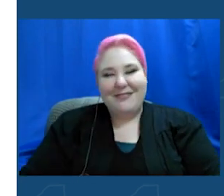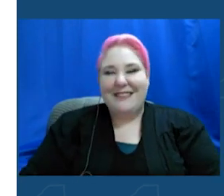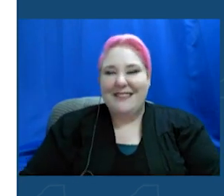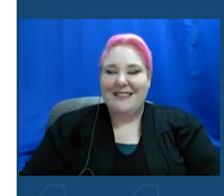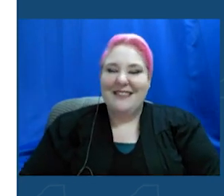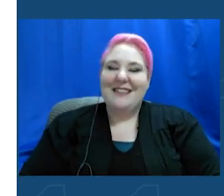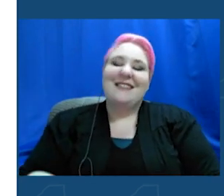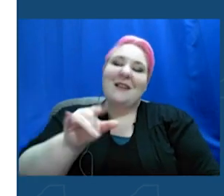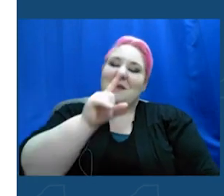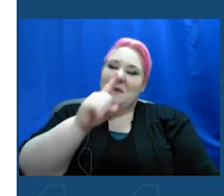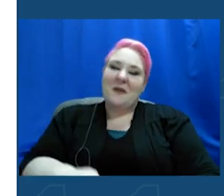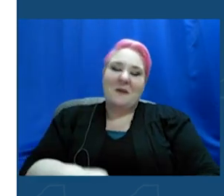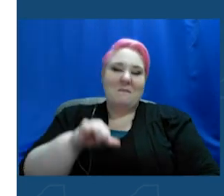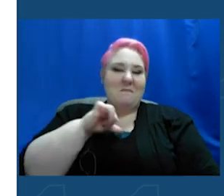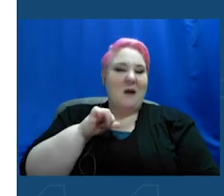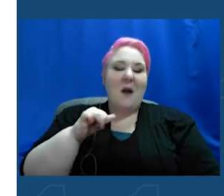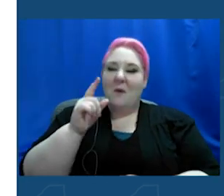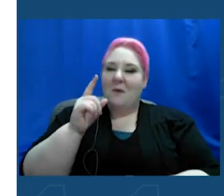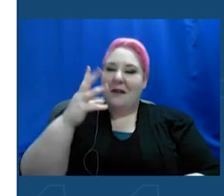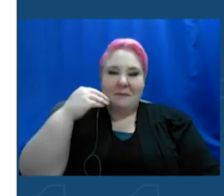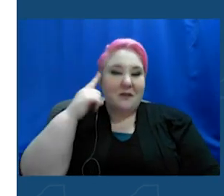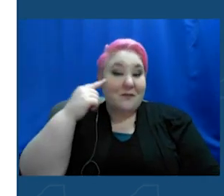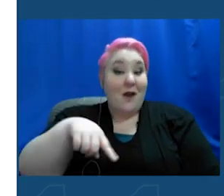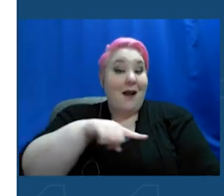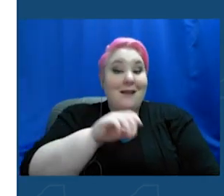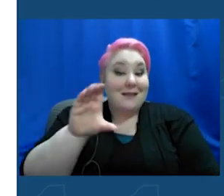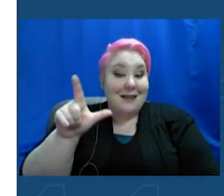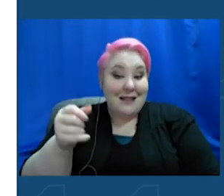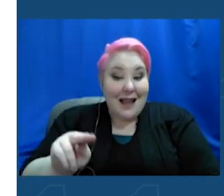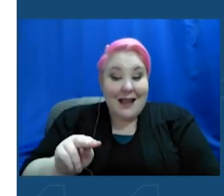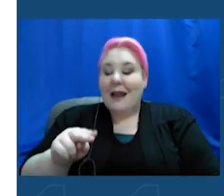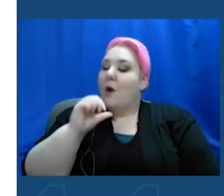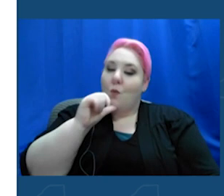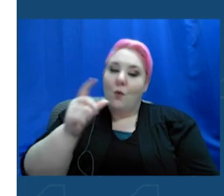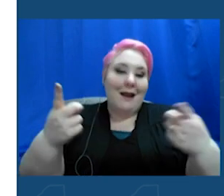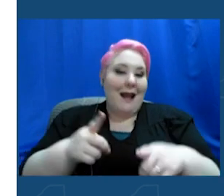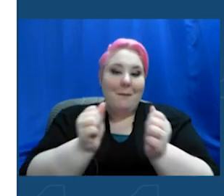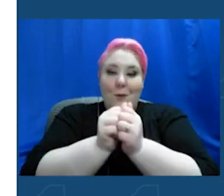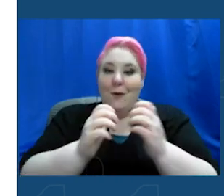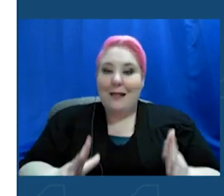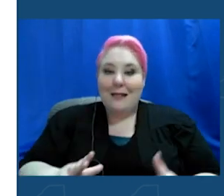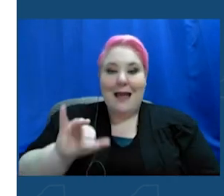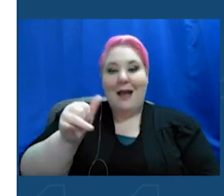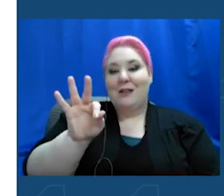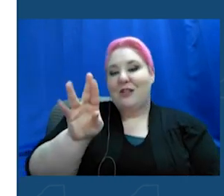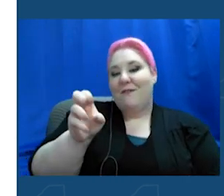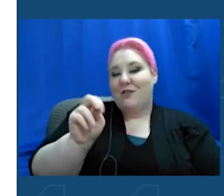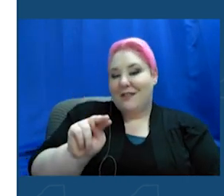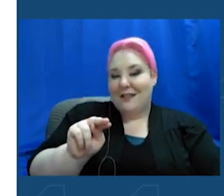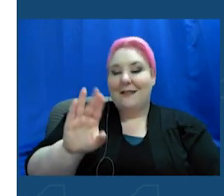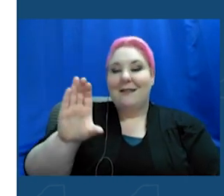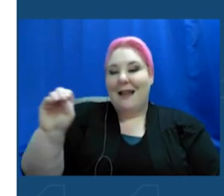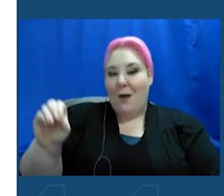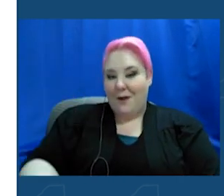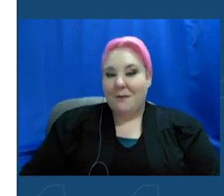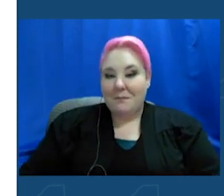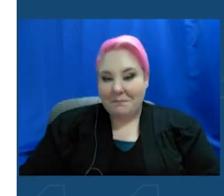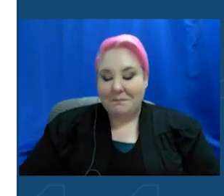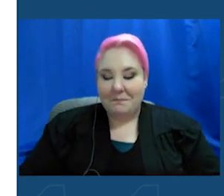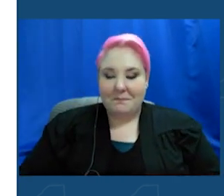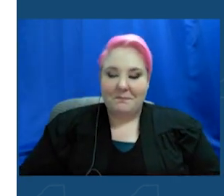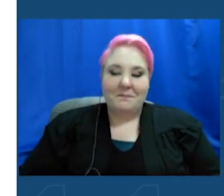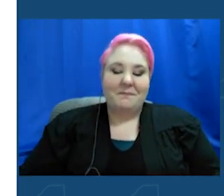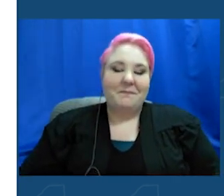proud moment for Clayton that would not have happened without cooperation from Jefferson County. It's been a